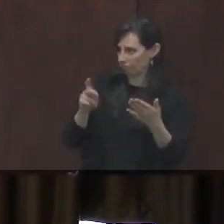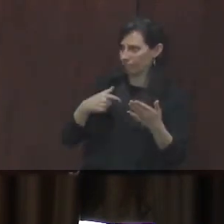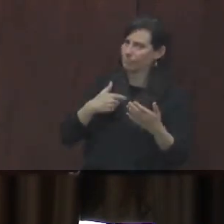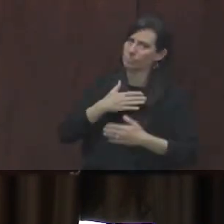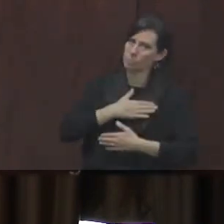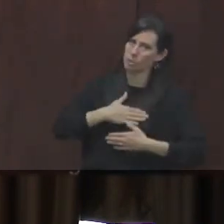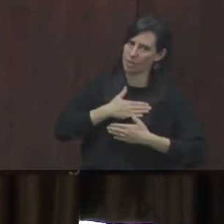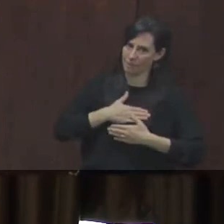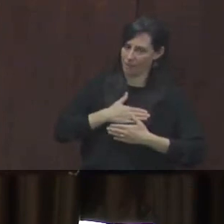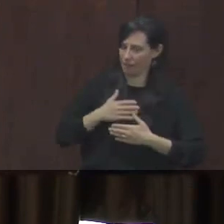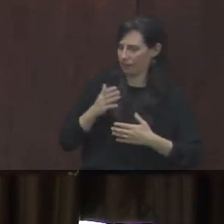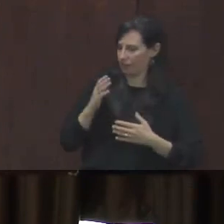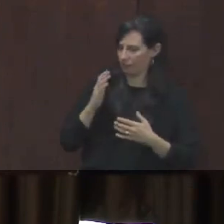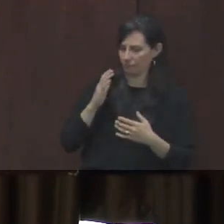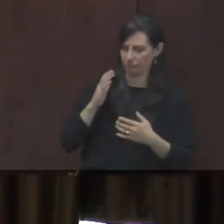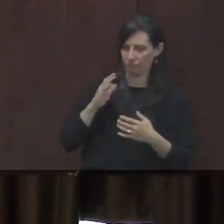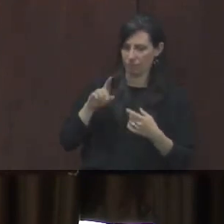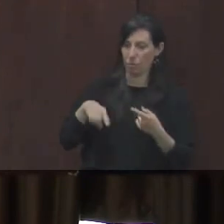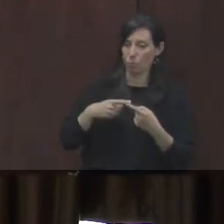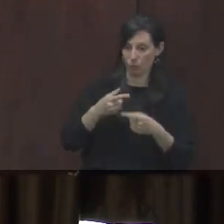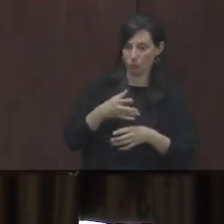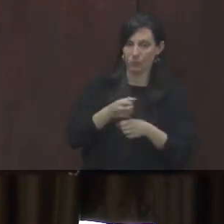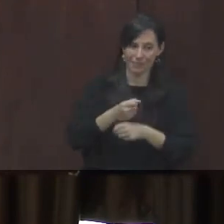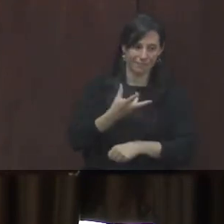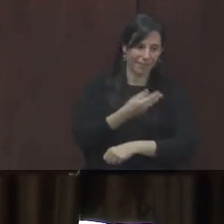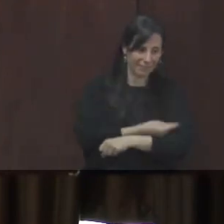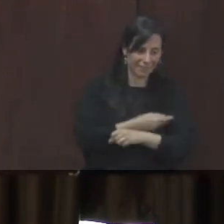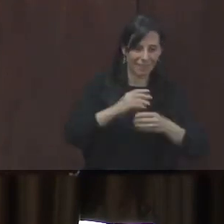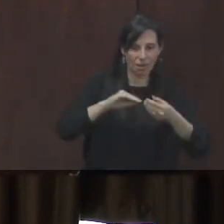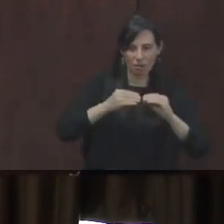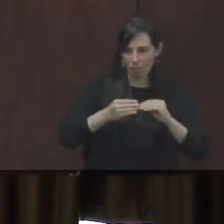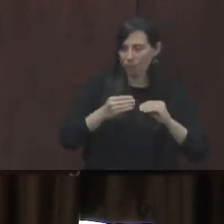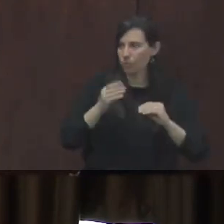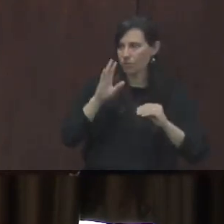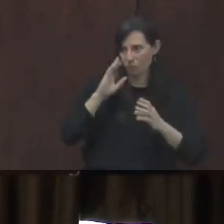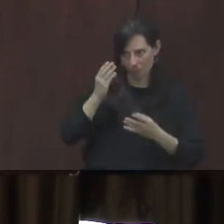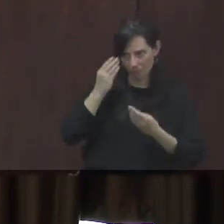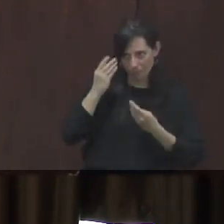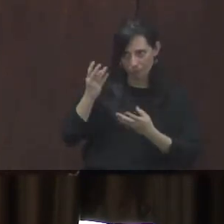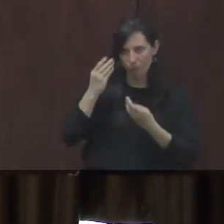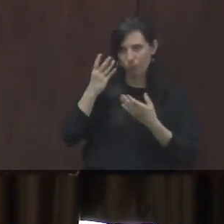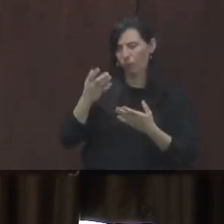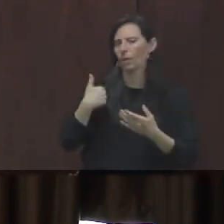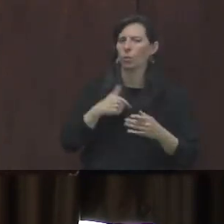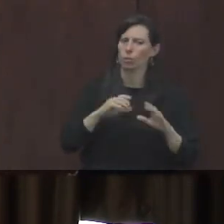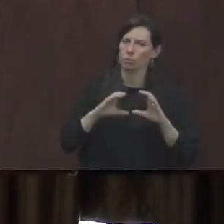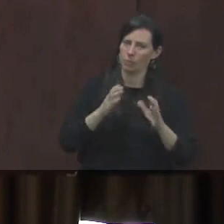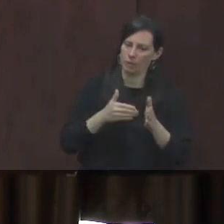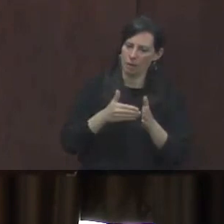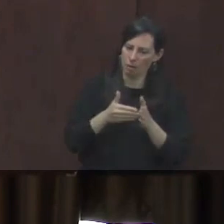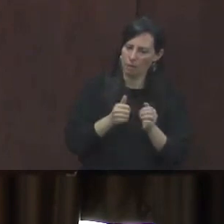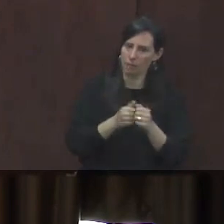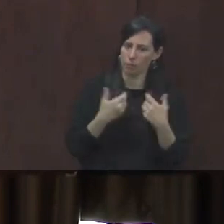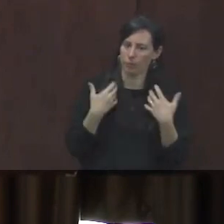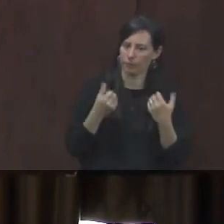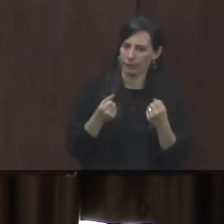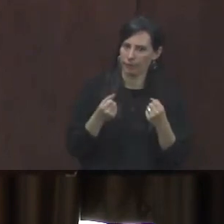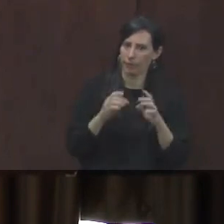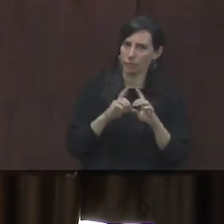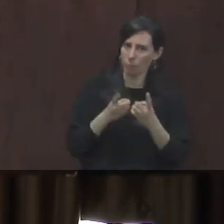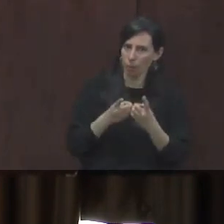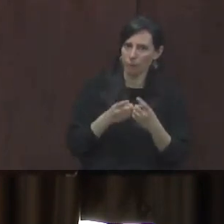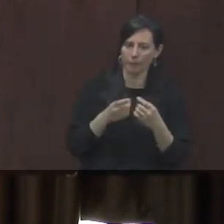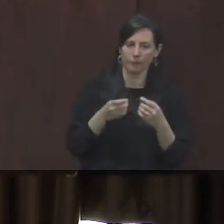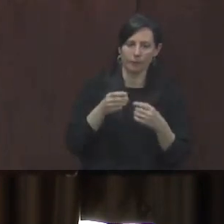you up to date on our receipt of vaccine, and we'll communicate weekly. We have a weekly call with Stacie and others where we'll keep them up to date, and we'll make